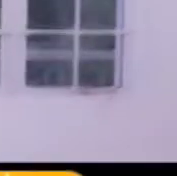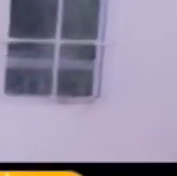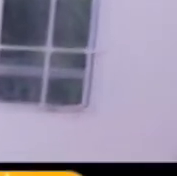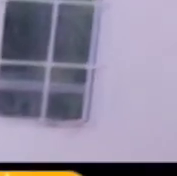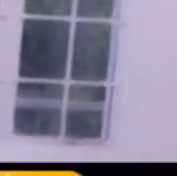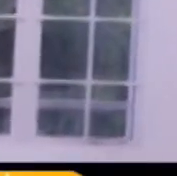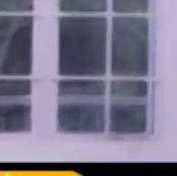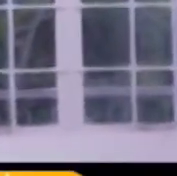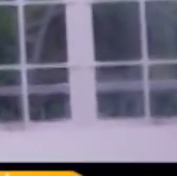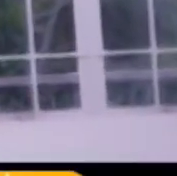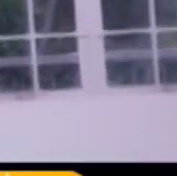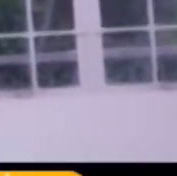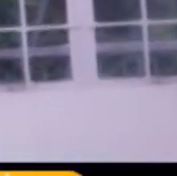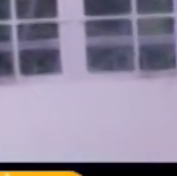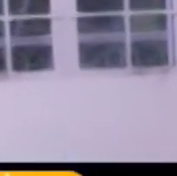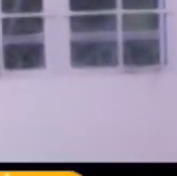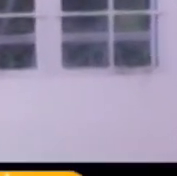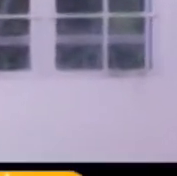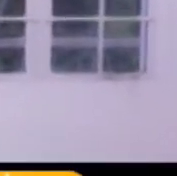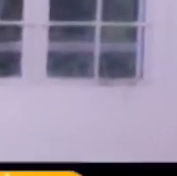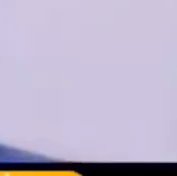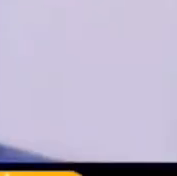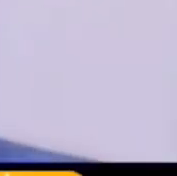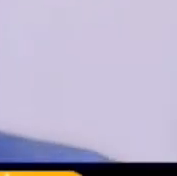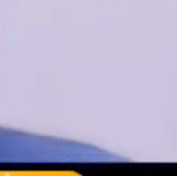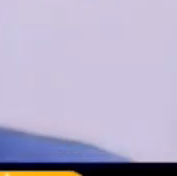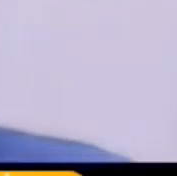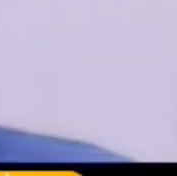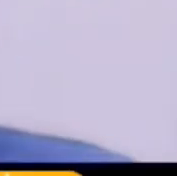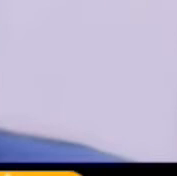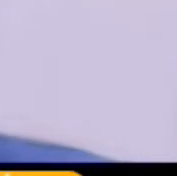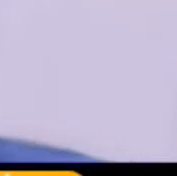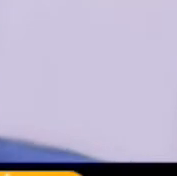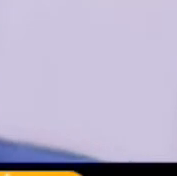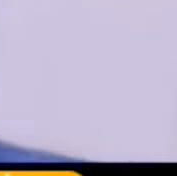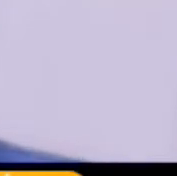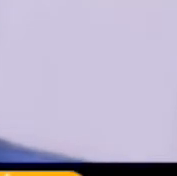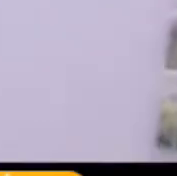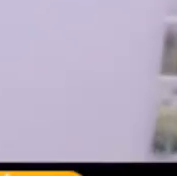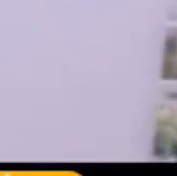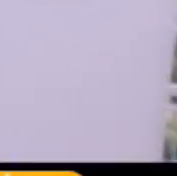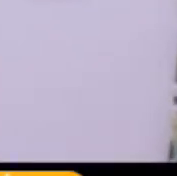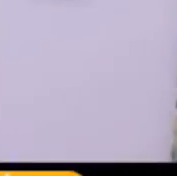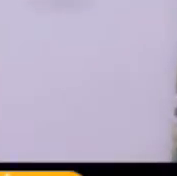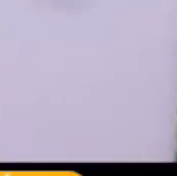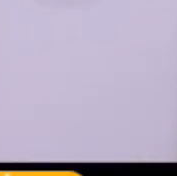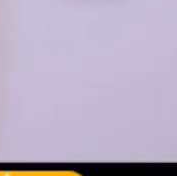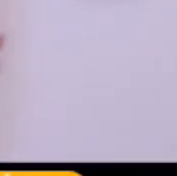Well,